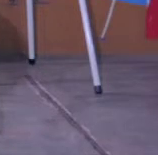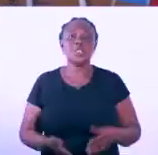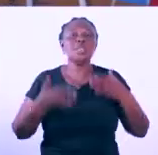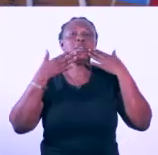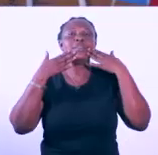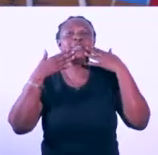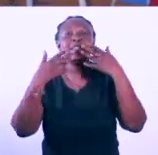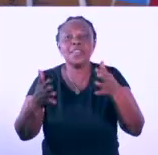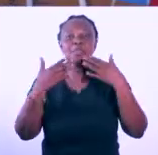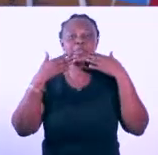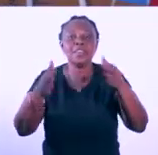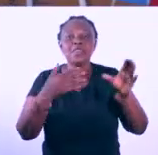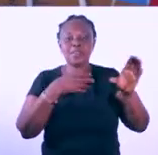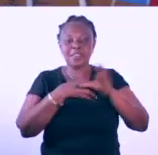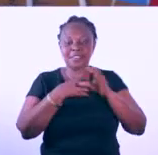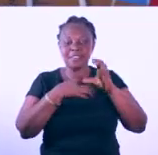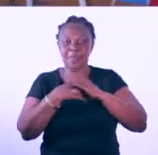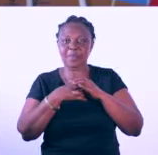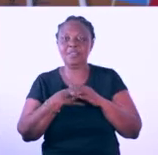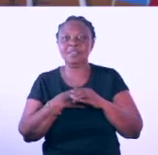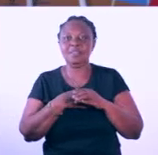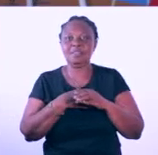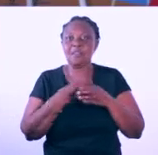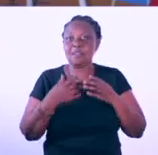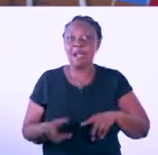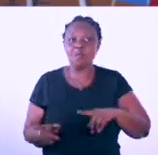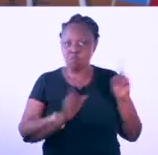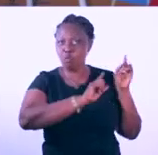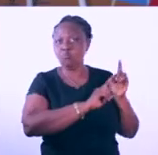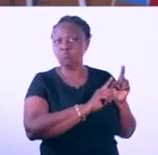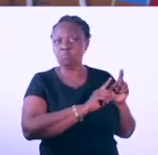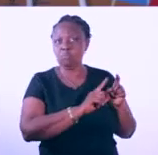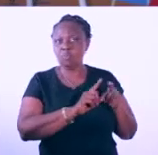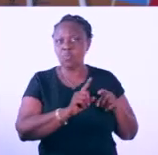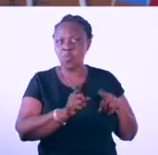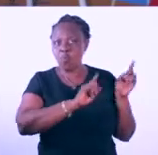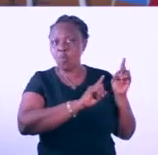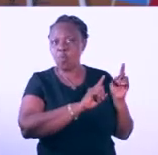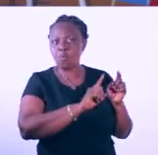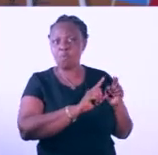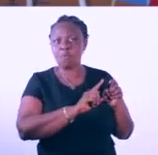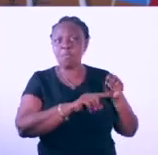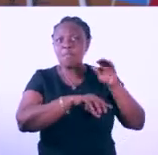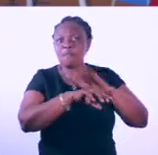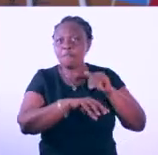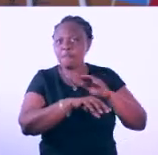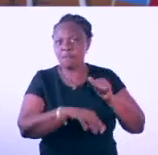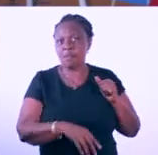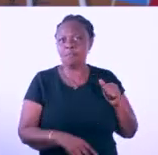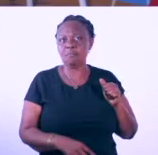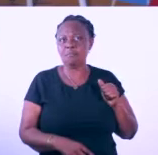Thank you very much, Christabel. You may go. And when you go, call